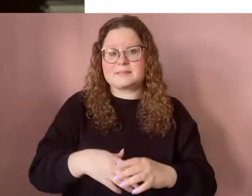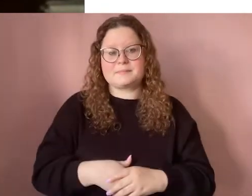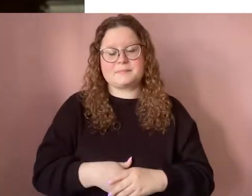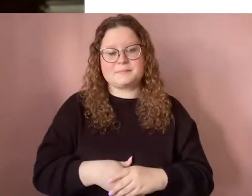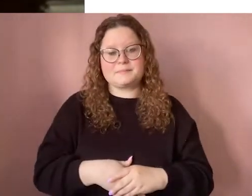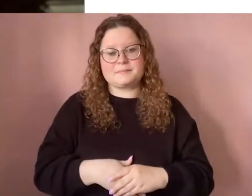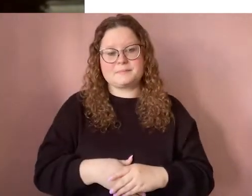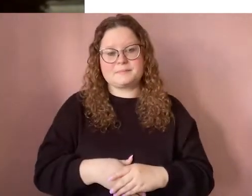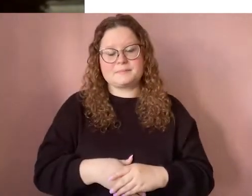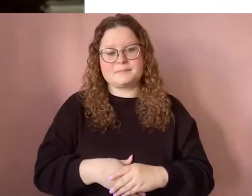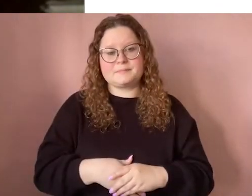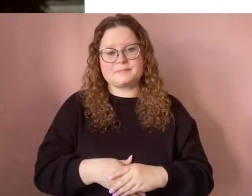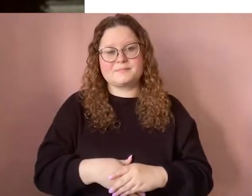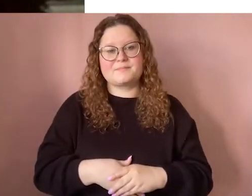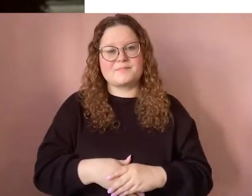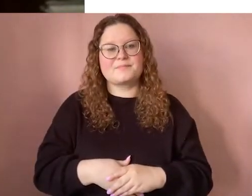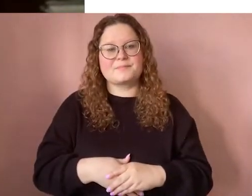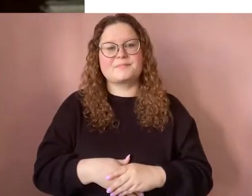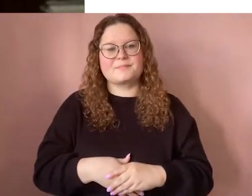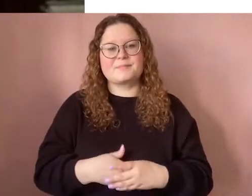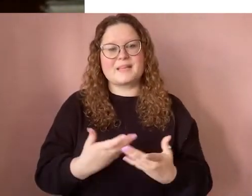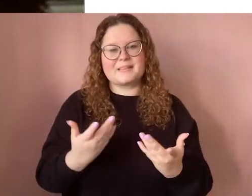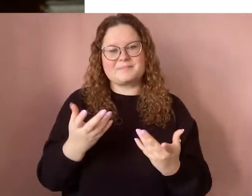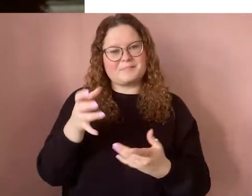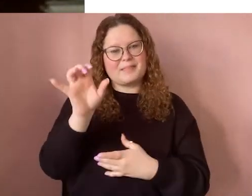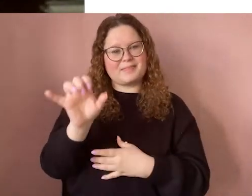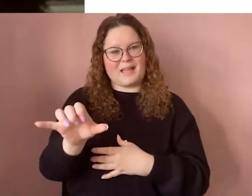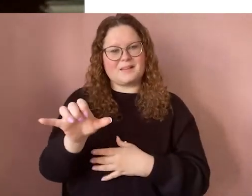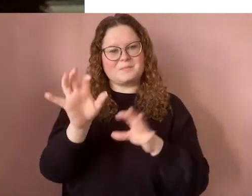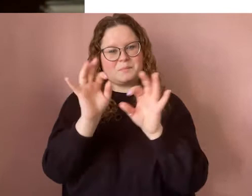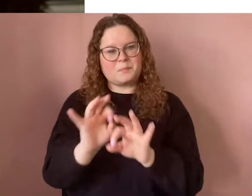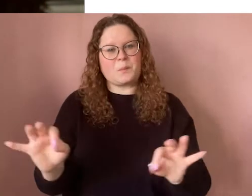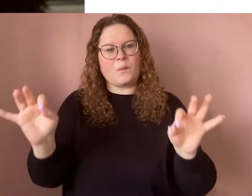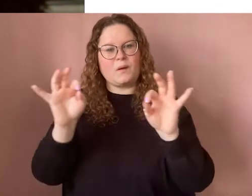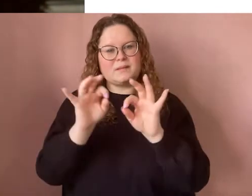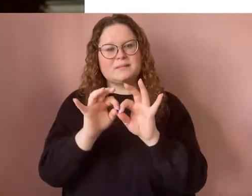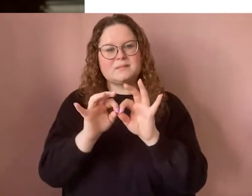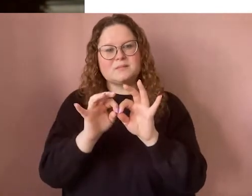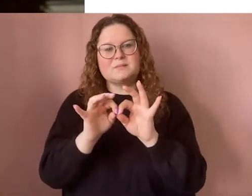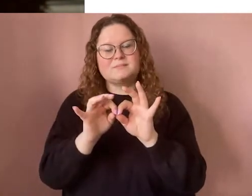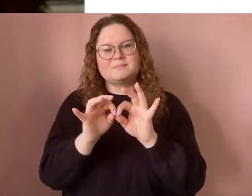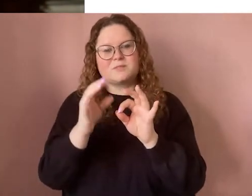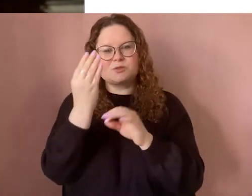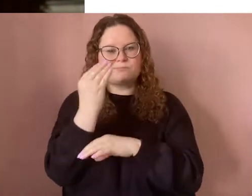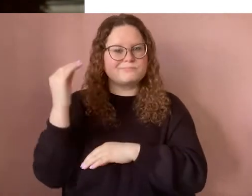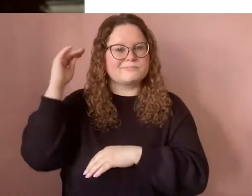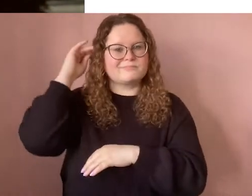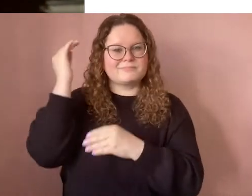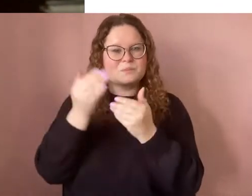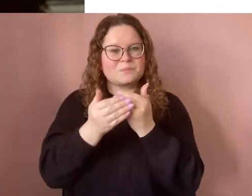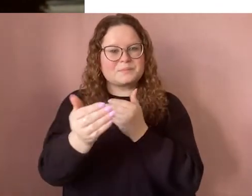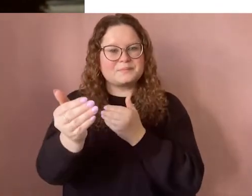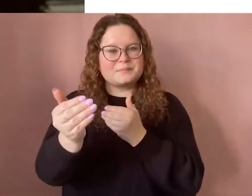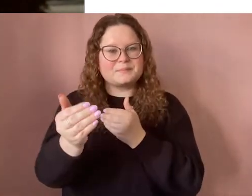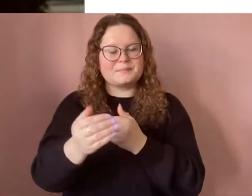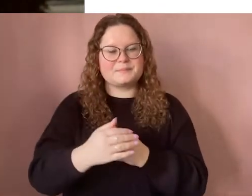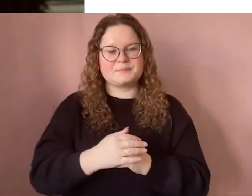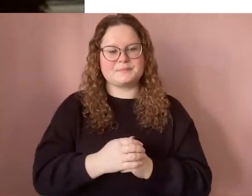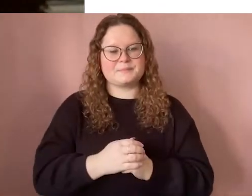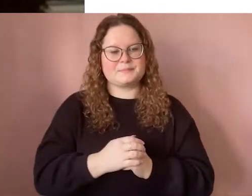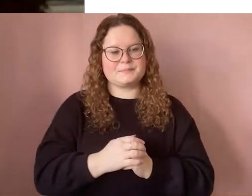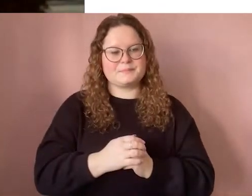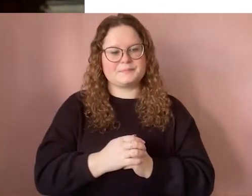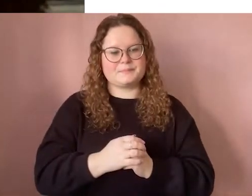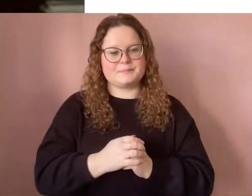think that is a fundamental pretext upon which to go forward from these difficult times.